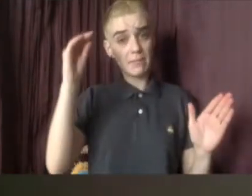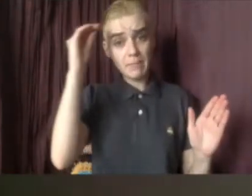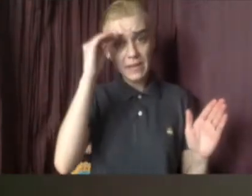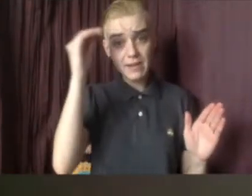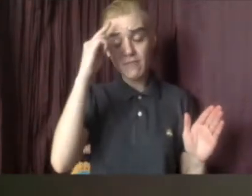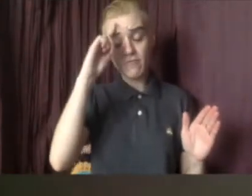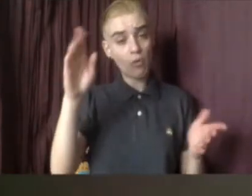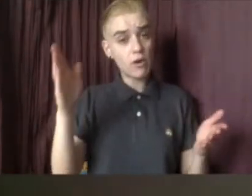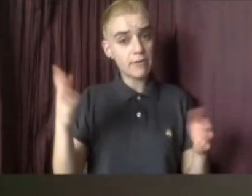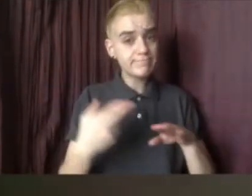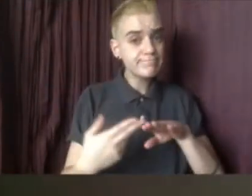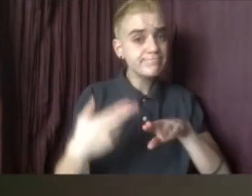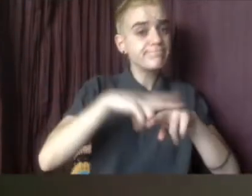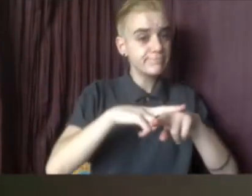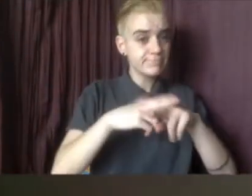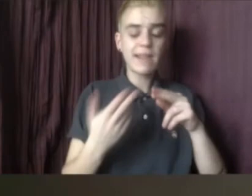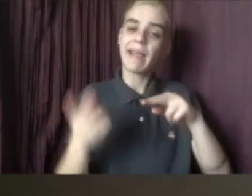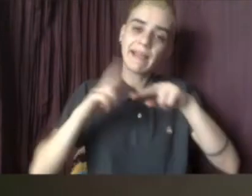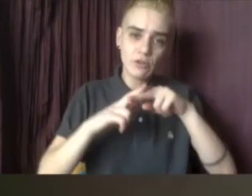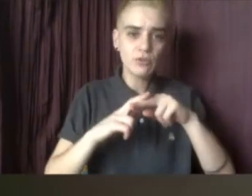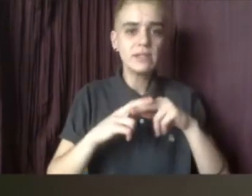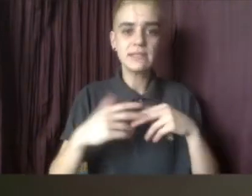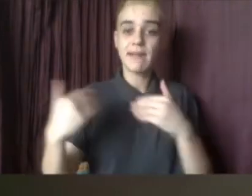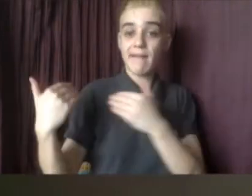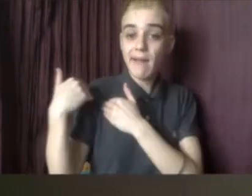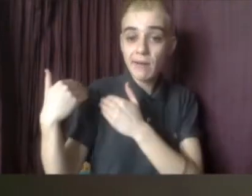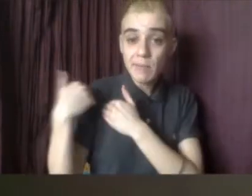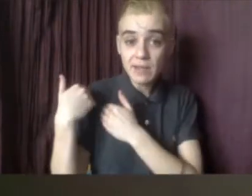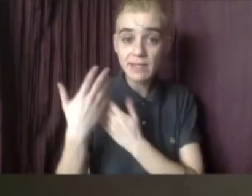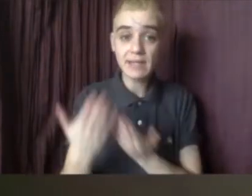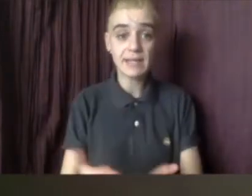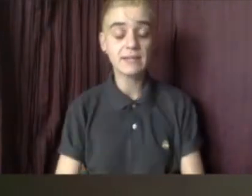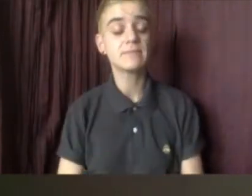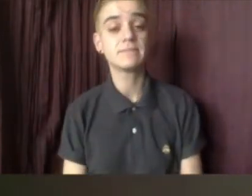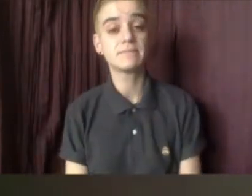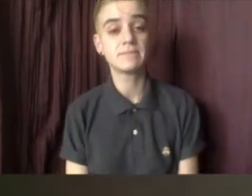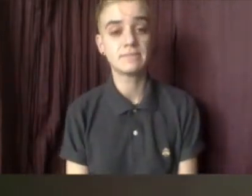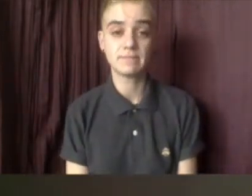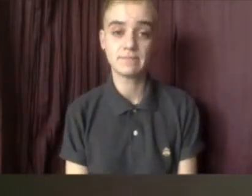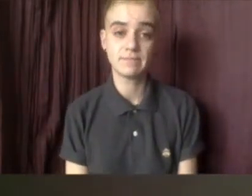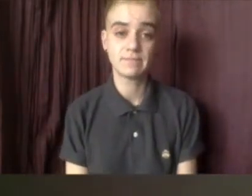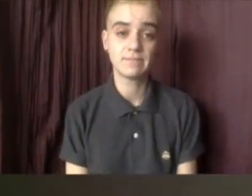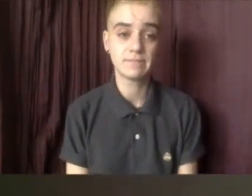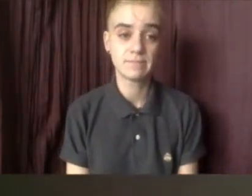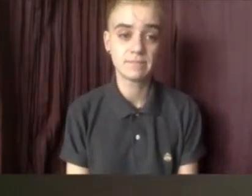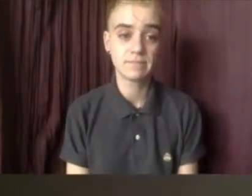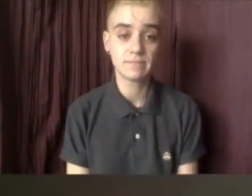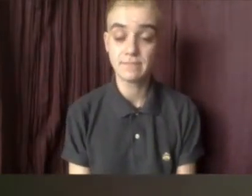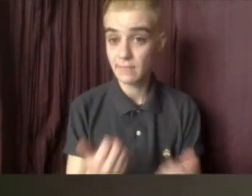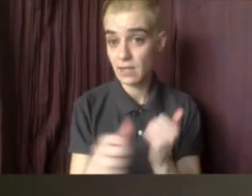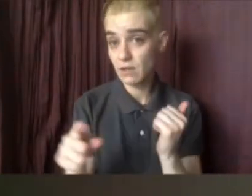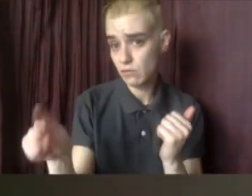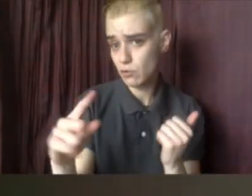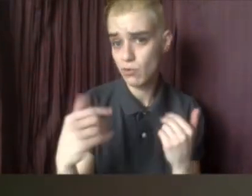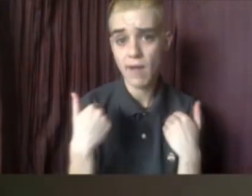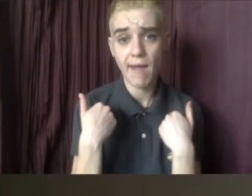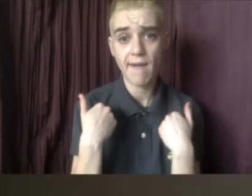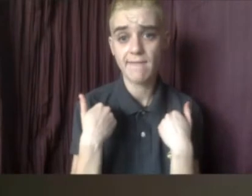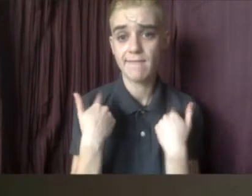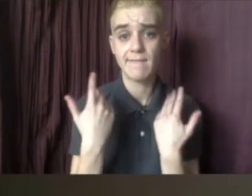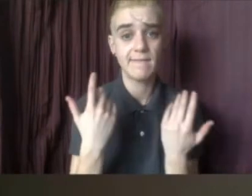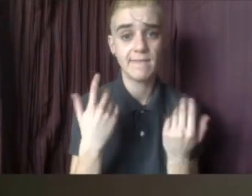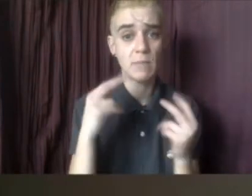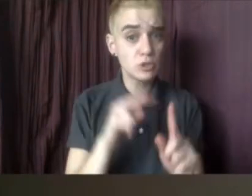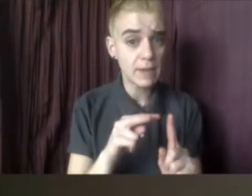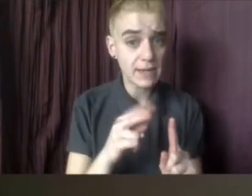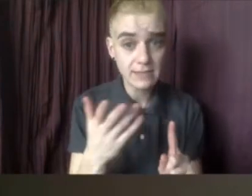shout out some of the other provisions in HR 1, including what is formally known as the Disclose Act, which has